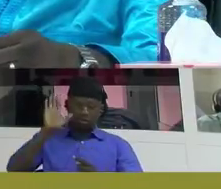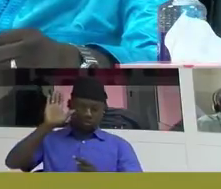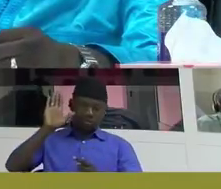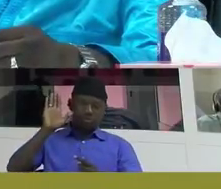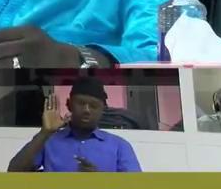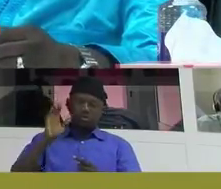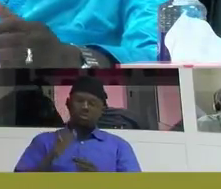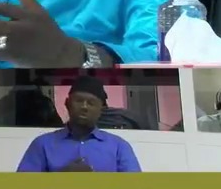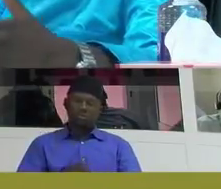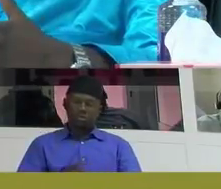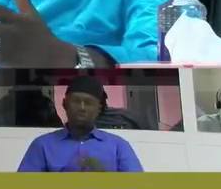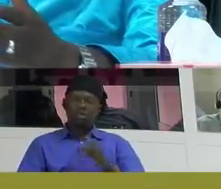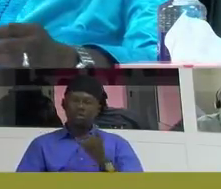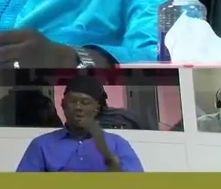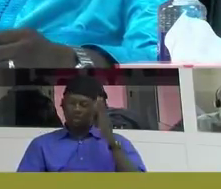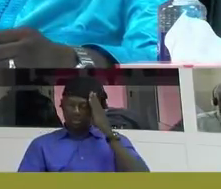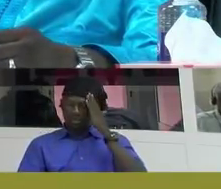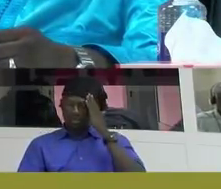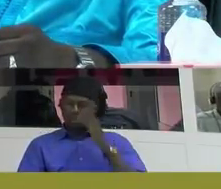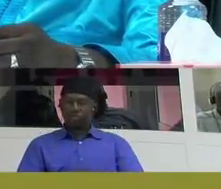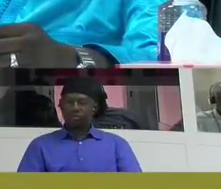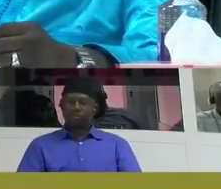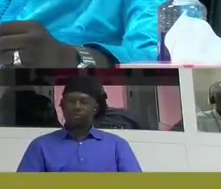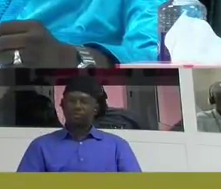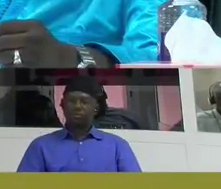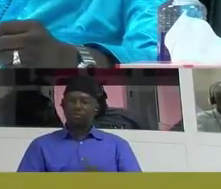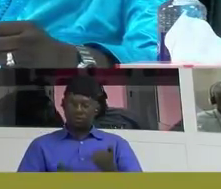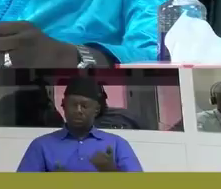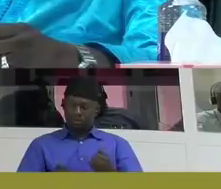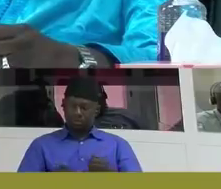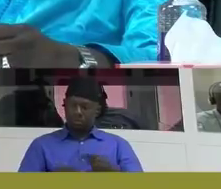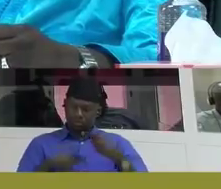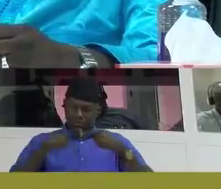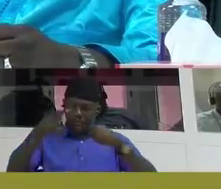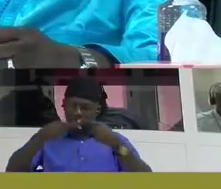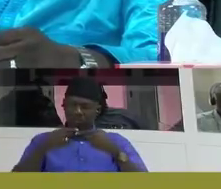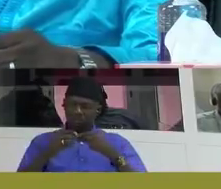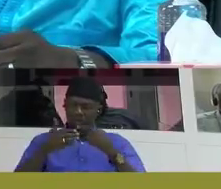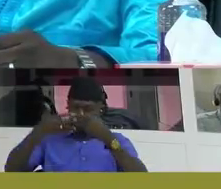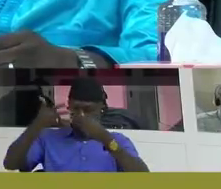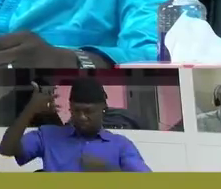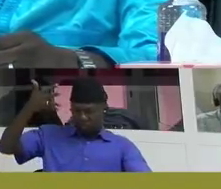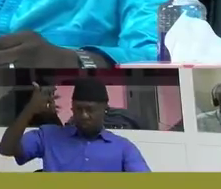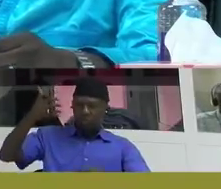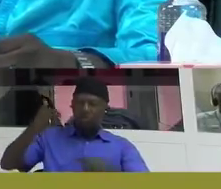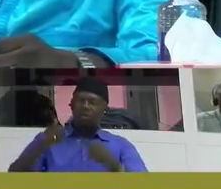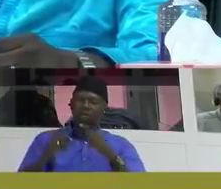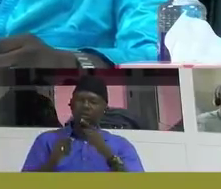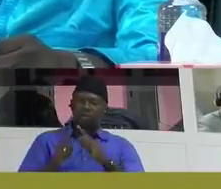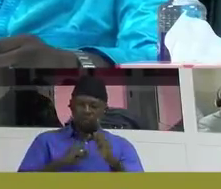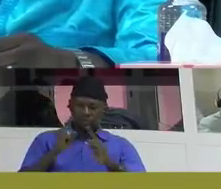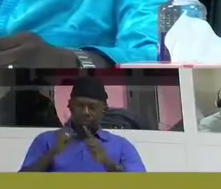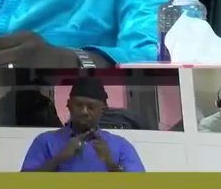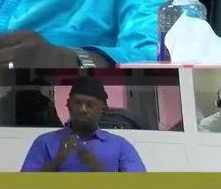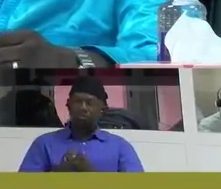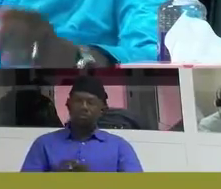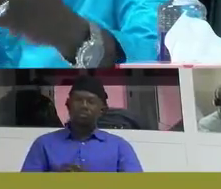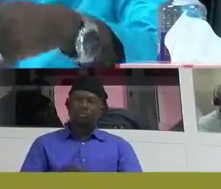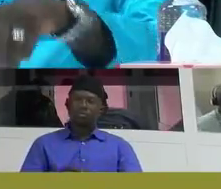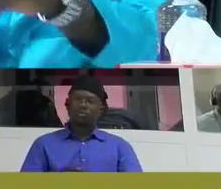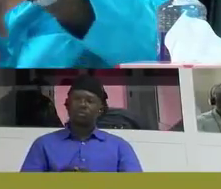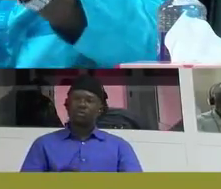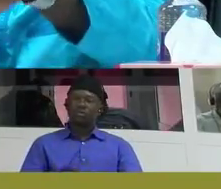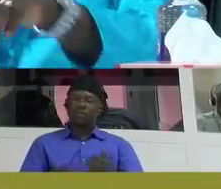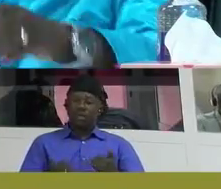continue with the list of issues for discussion. I'll now call them in